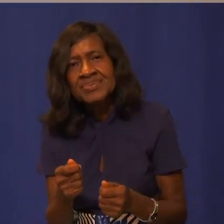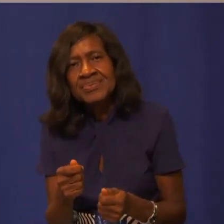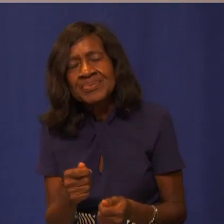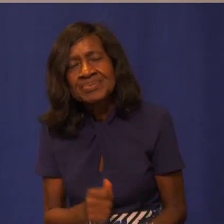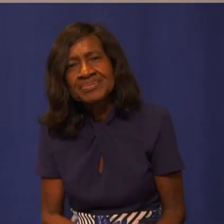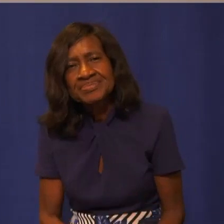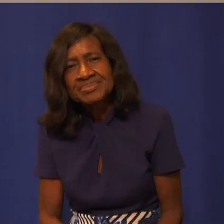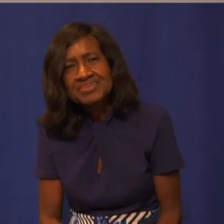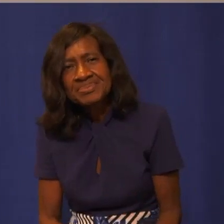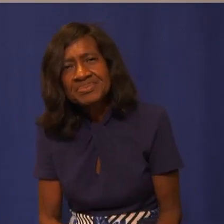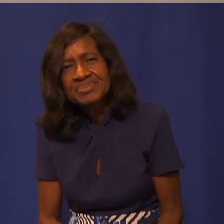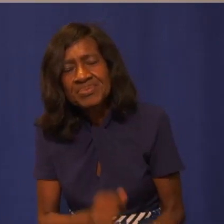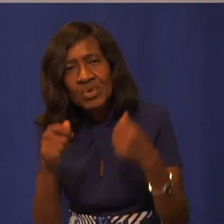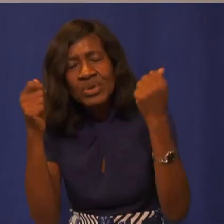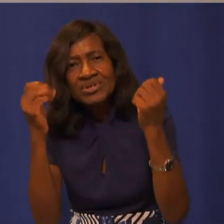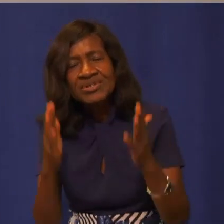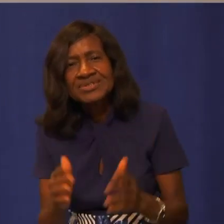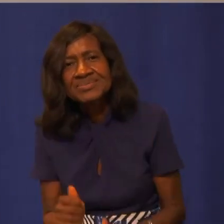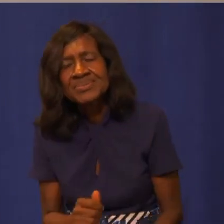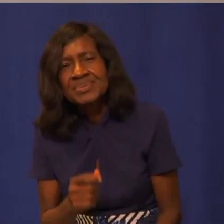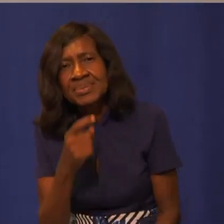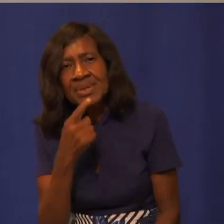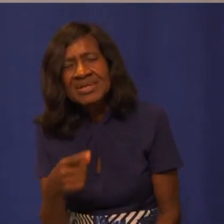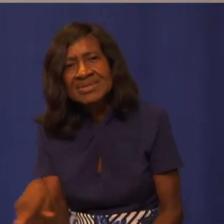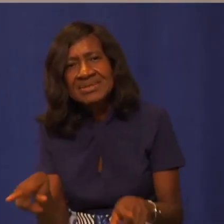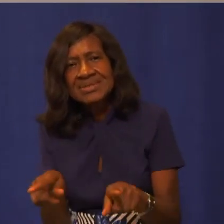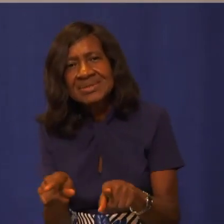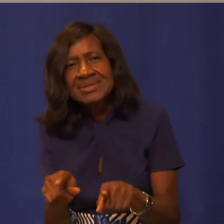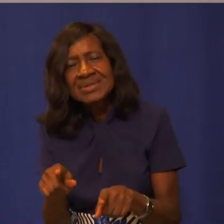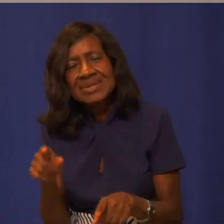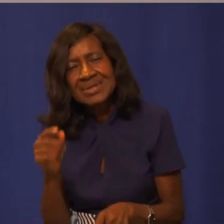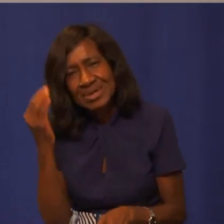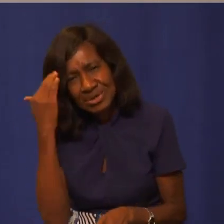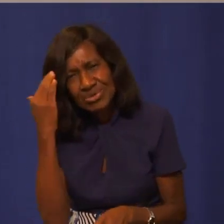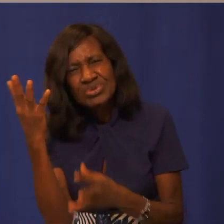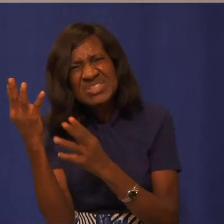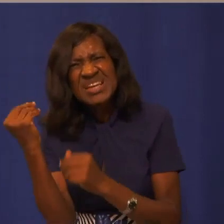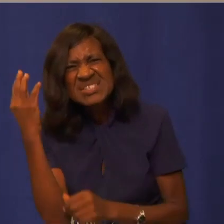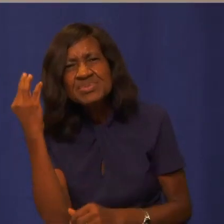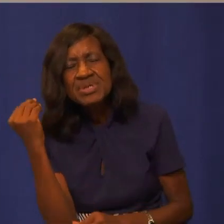in the public domain. And as a politician, I know the experience.